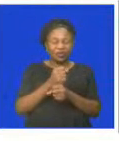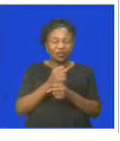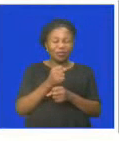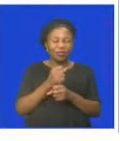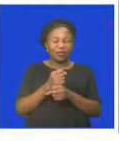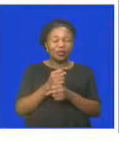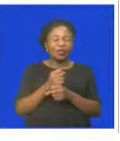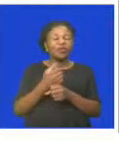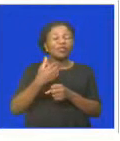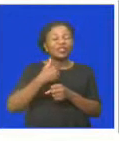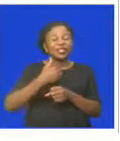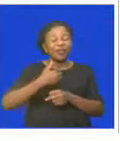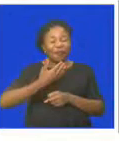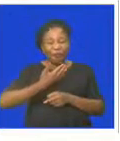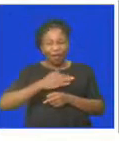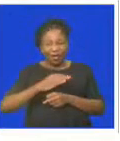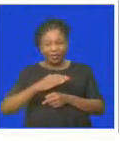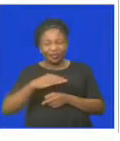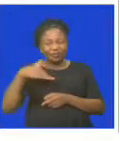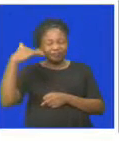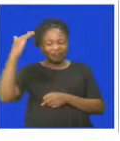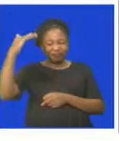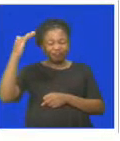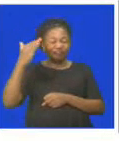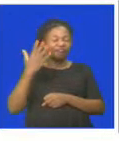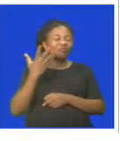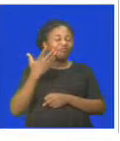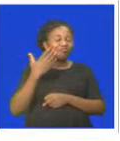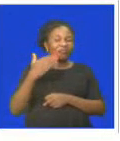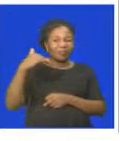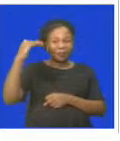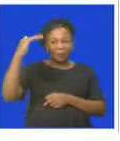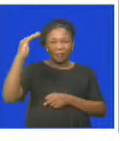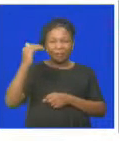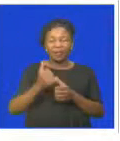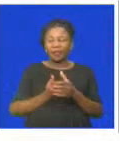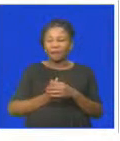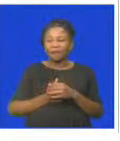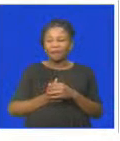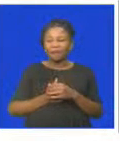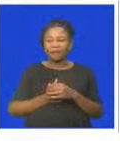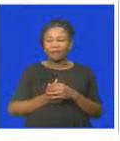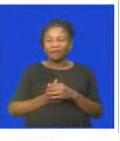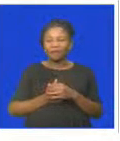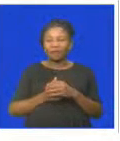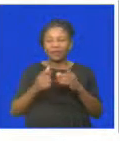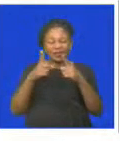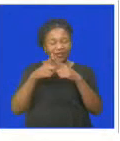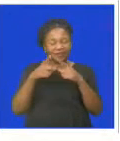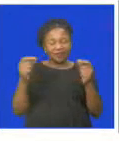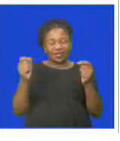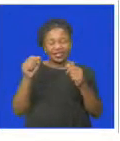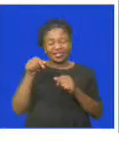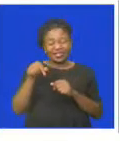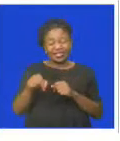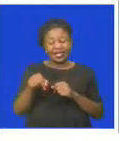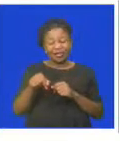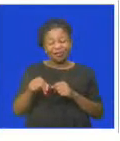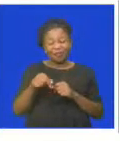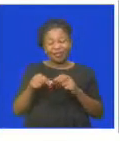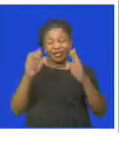do when we get old. That marks the end of today's lesson, my lovely